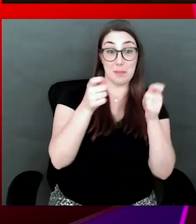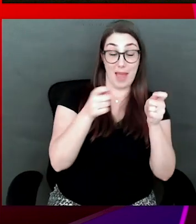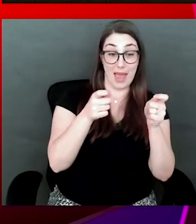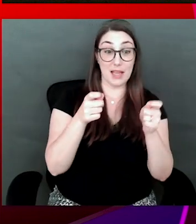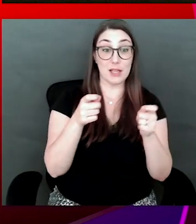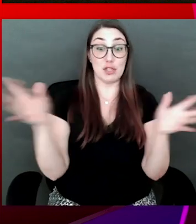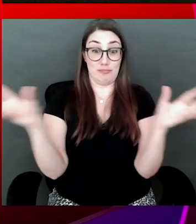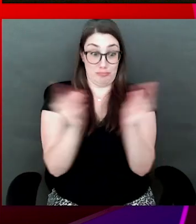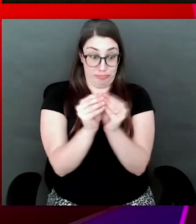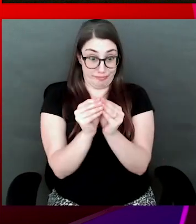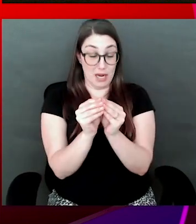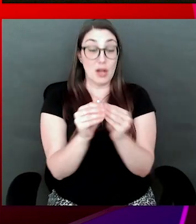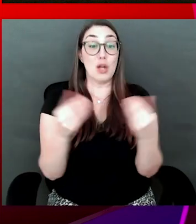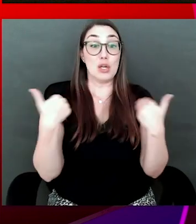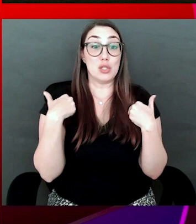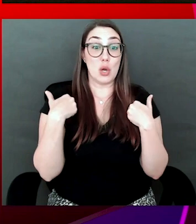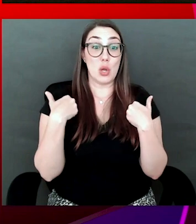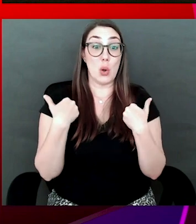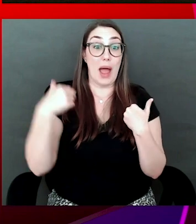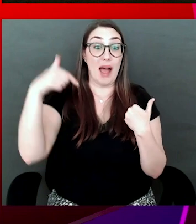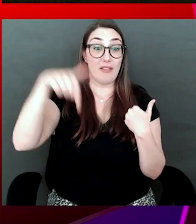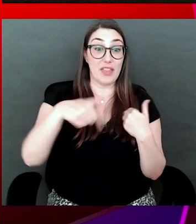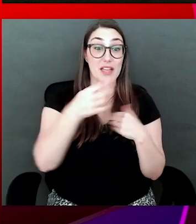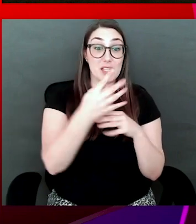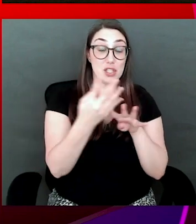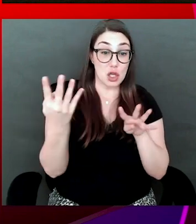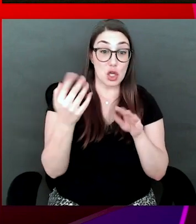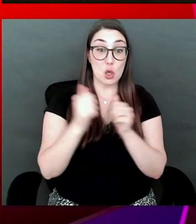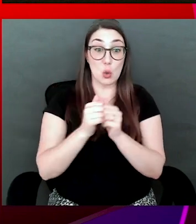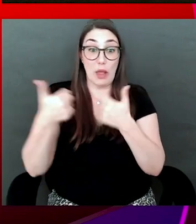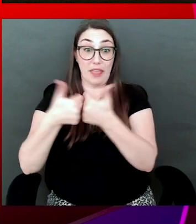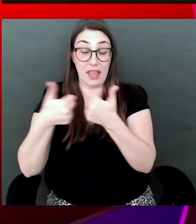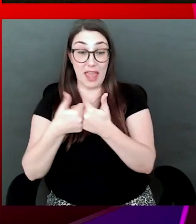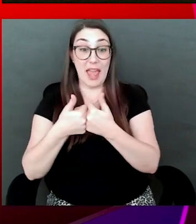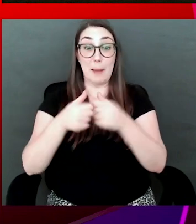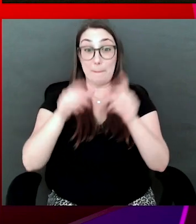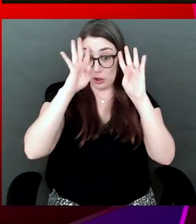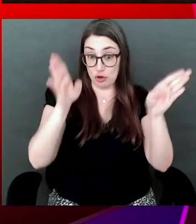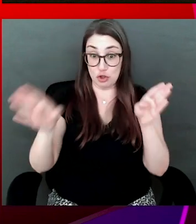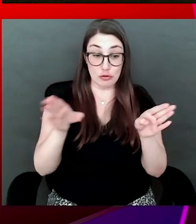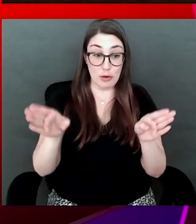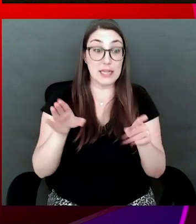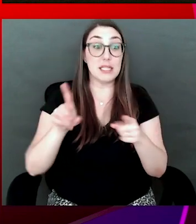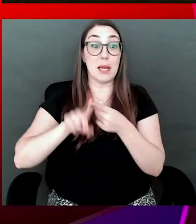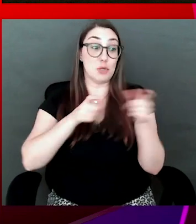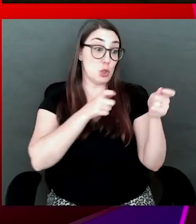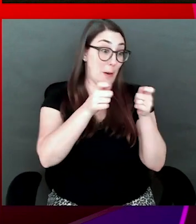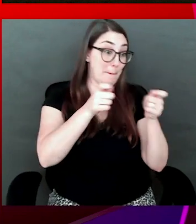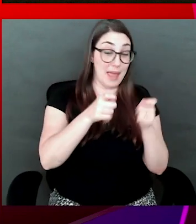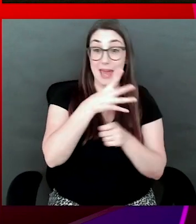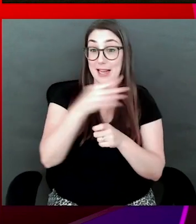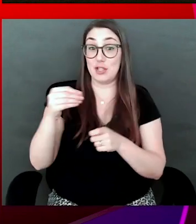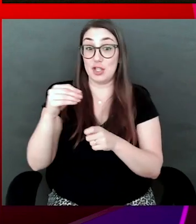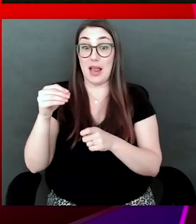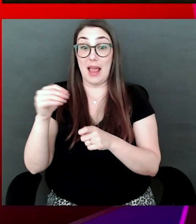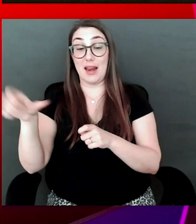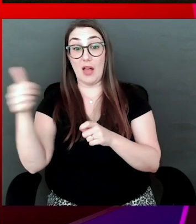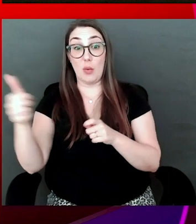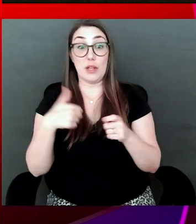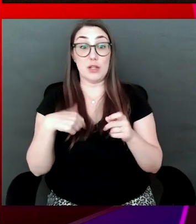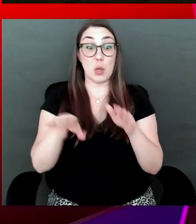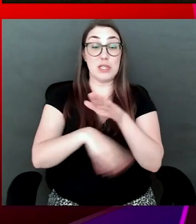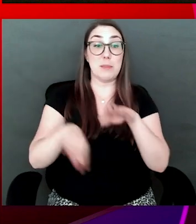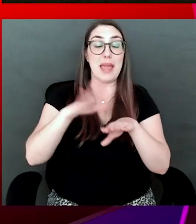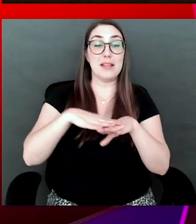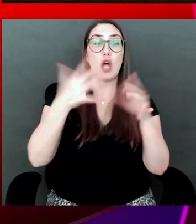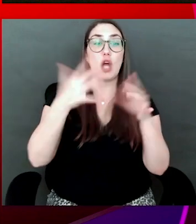is a GameLift construct, directing sessions to a managed fleet and an anywhere fleet. So all those locations based on player latencies against